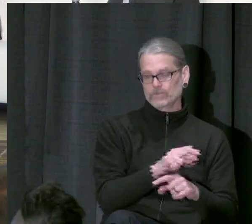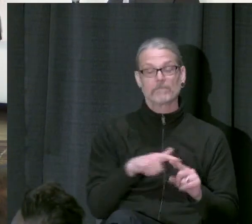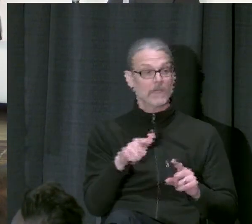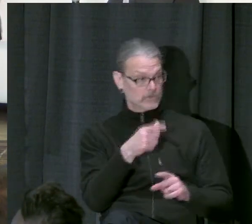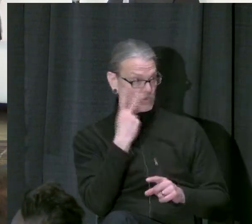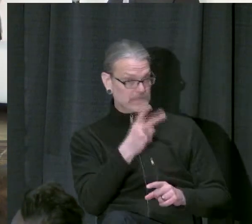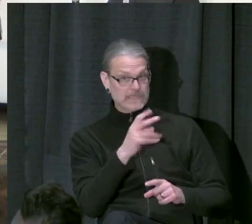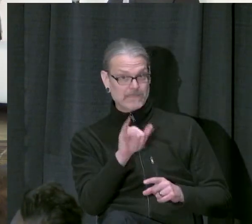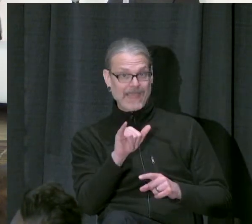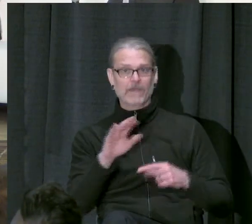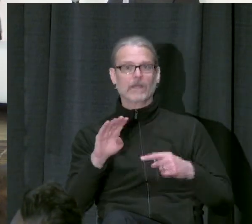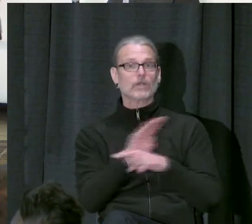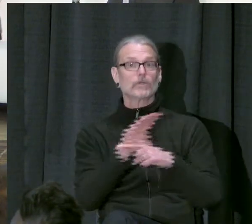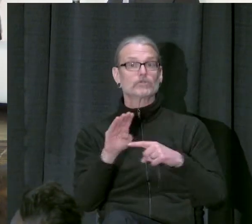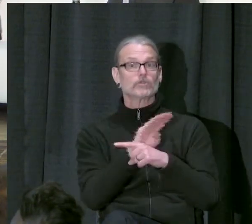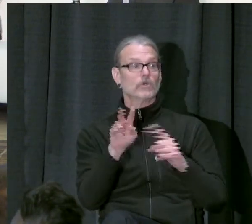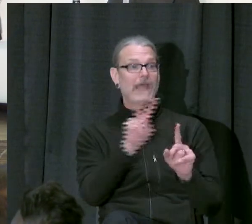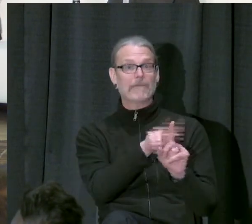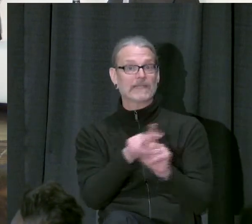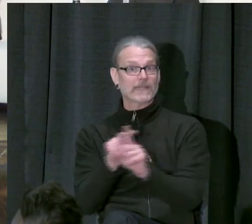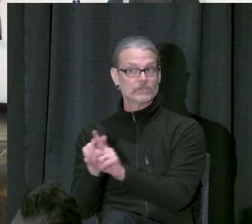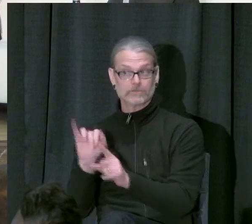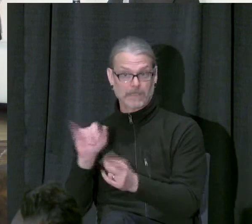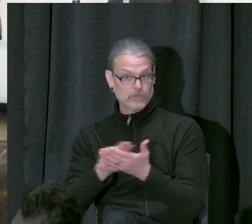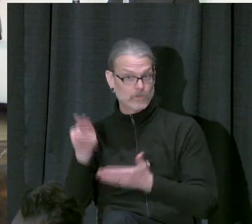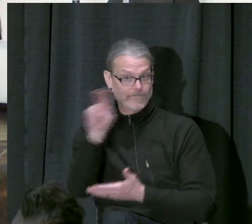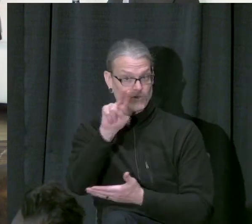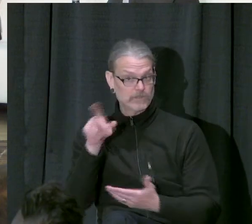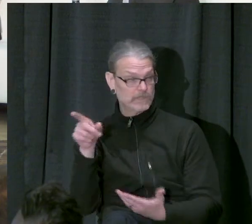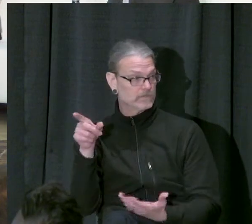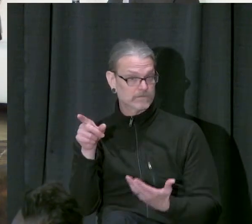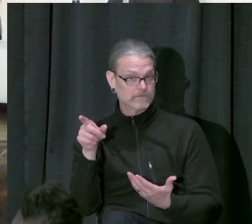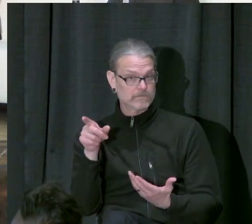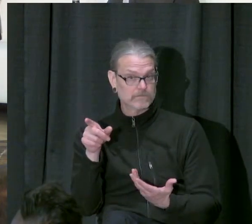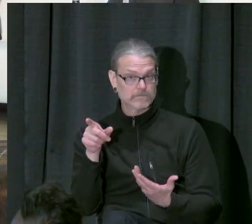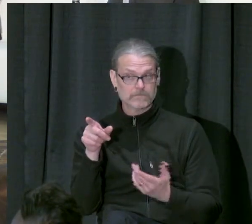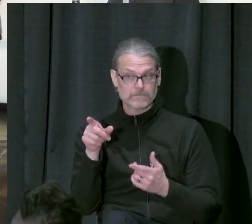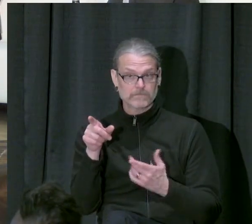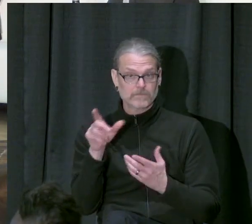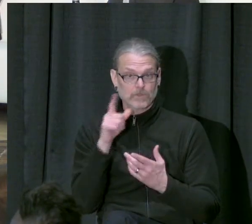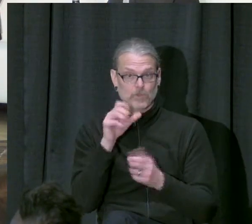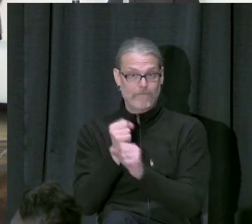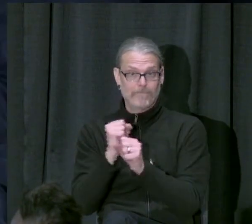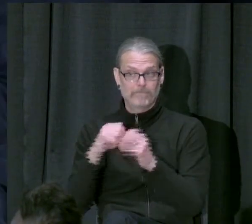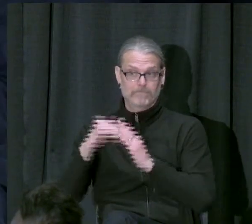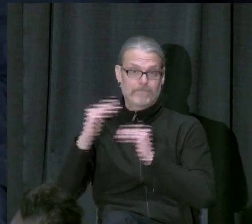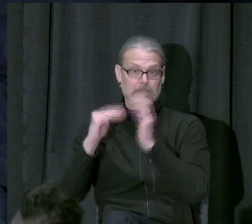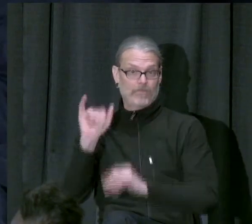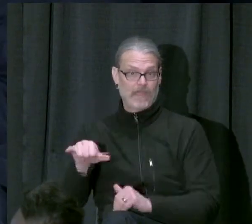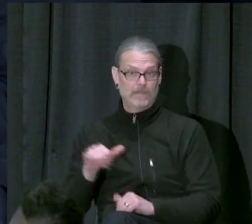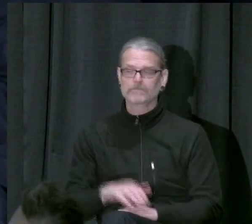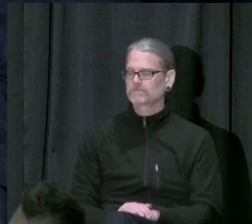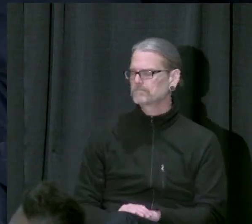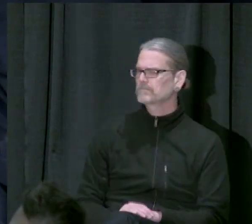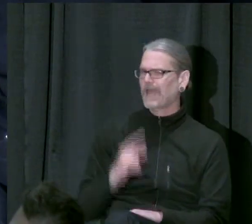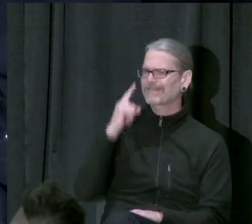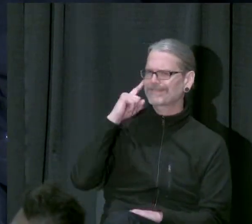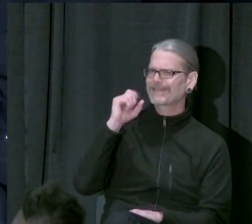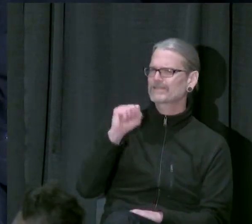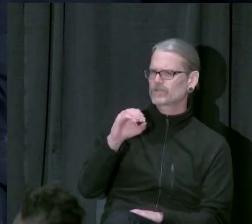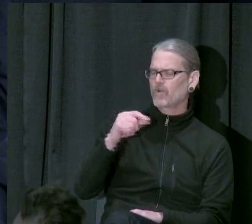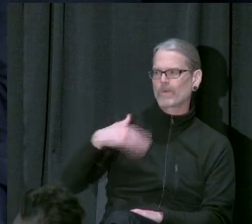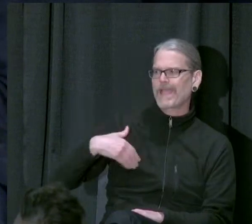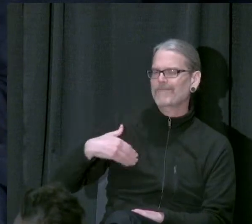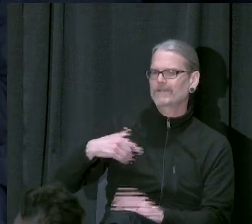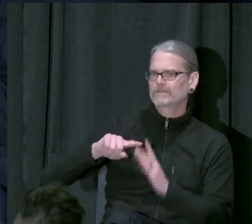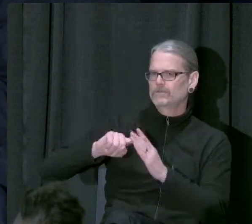for any of these projects, especially coming out of universities that actually deploy those in incubators? I think there's some. We haven't pursued that